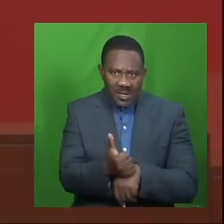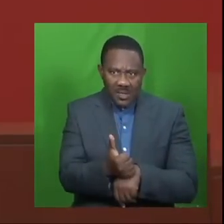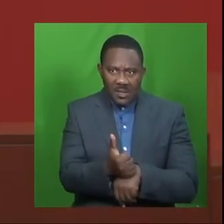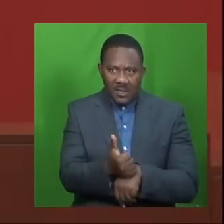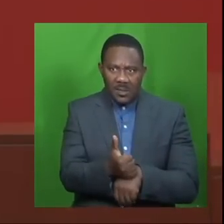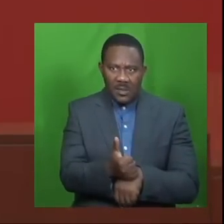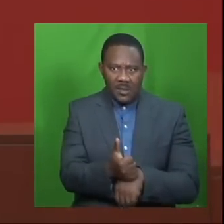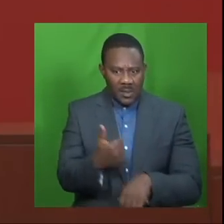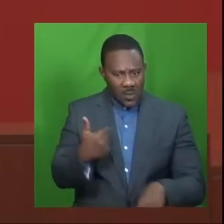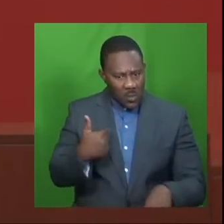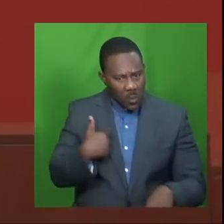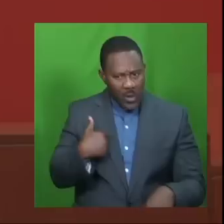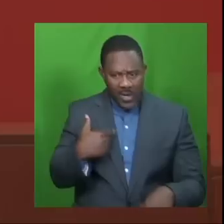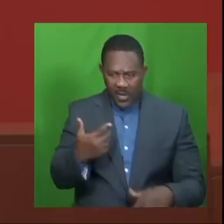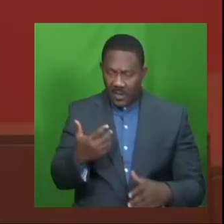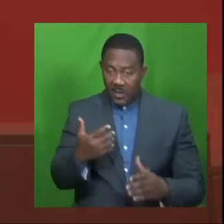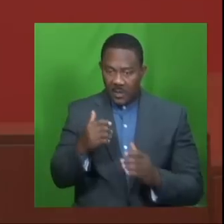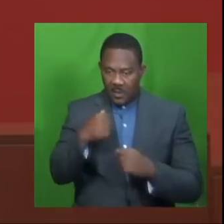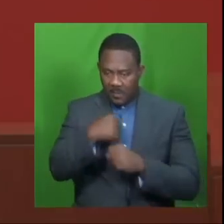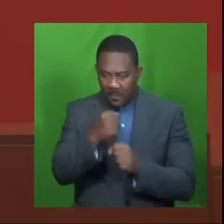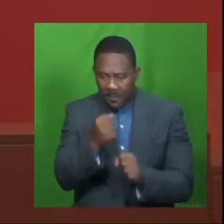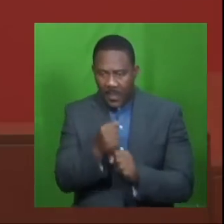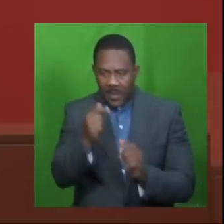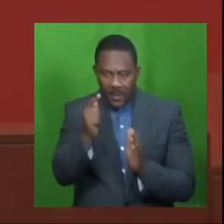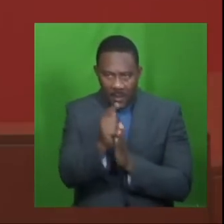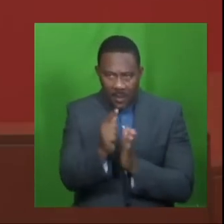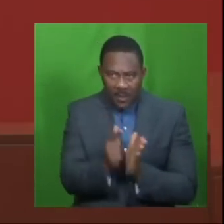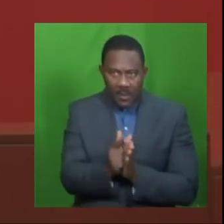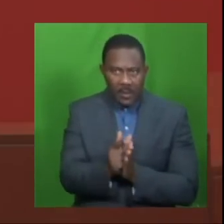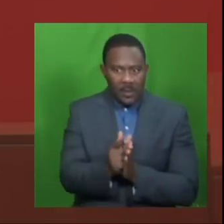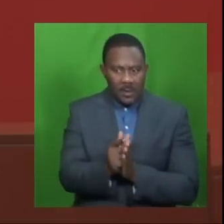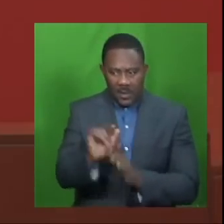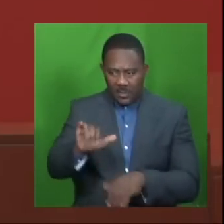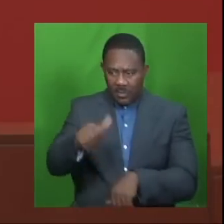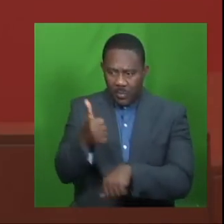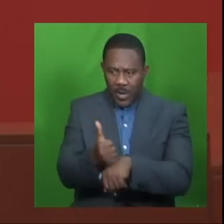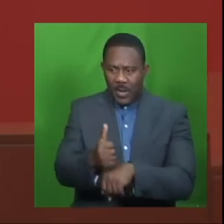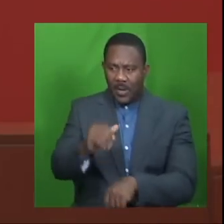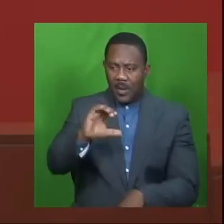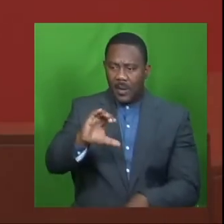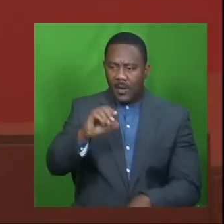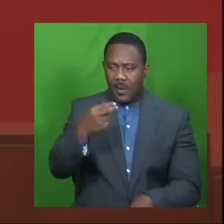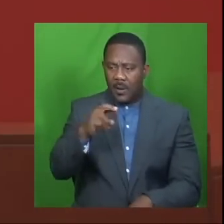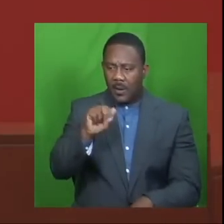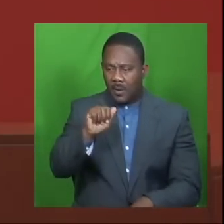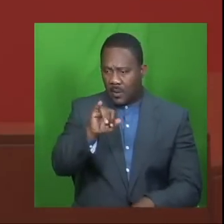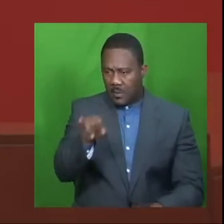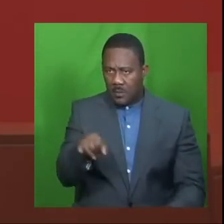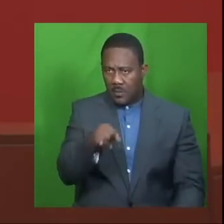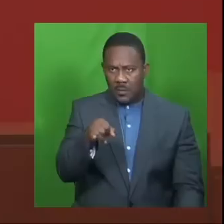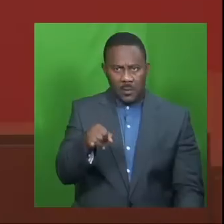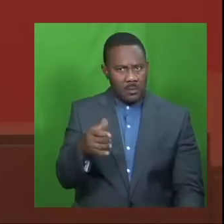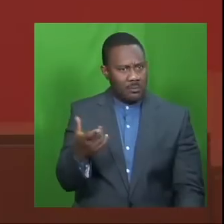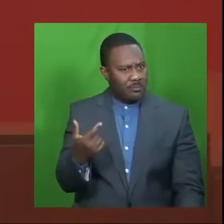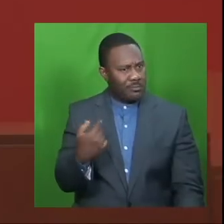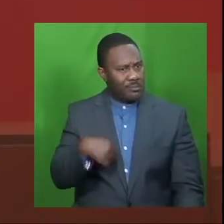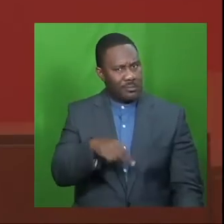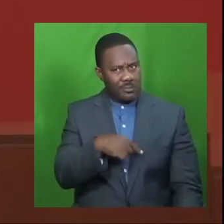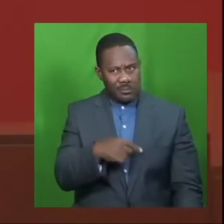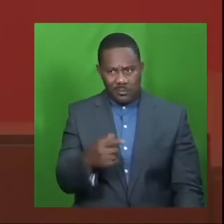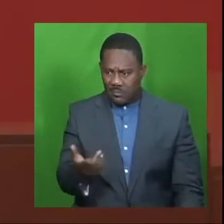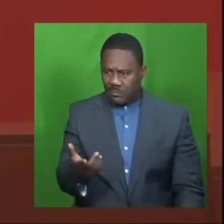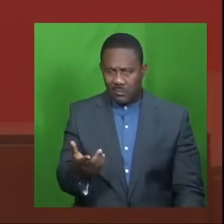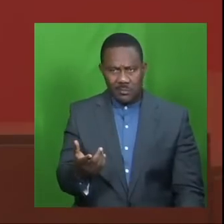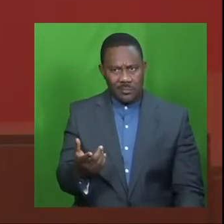We passed the Act and created the Commission on Human Rights and Administrative Justice. It cannot be